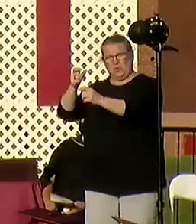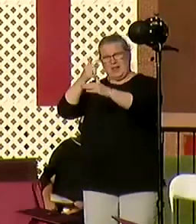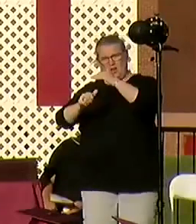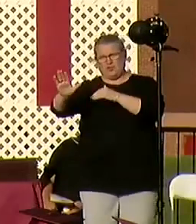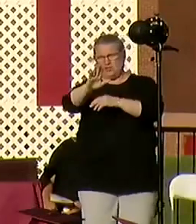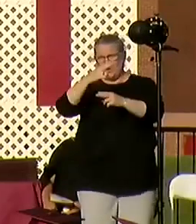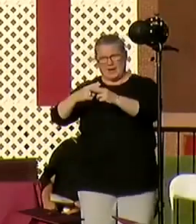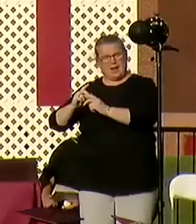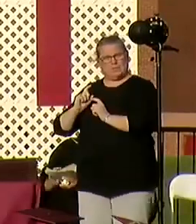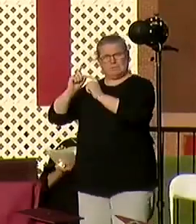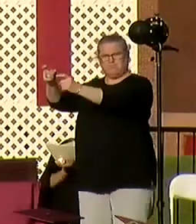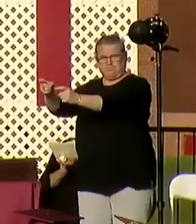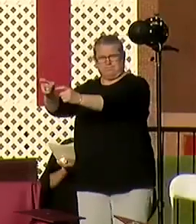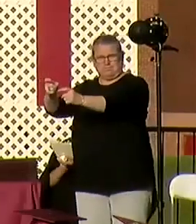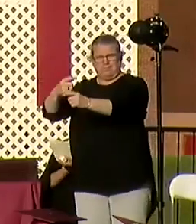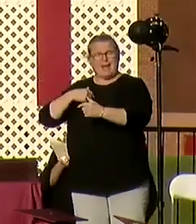behalf.